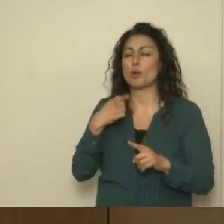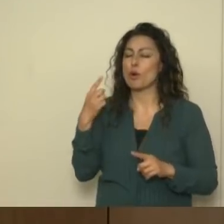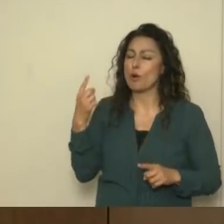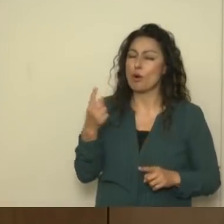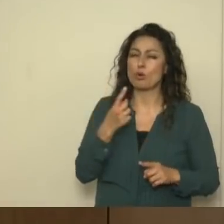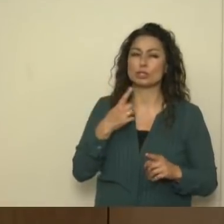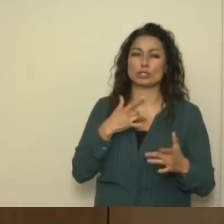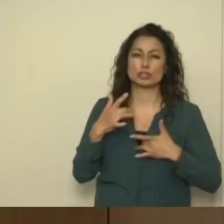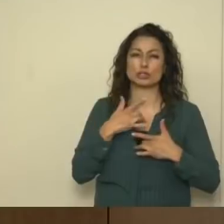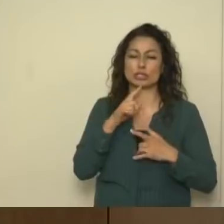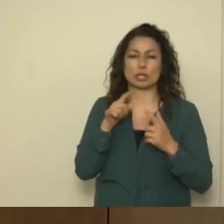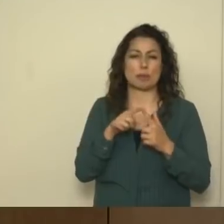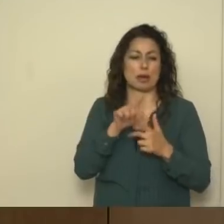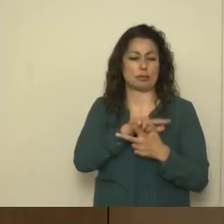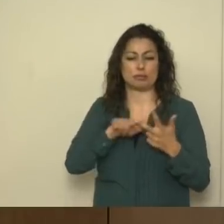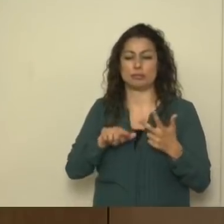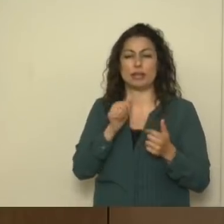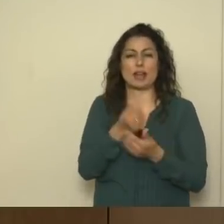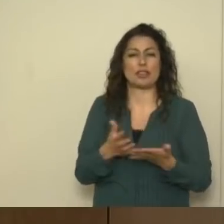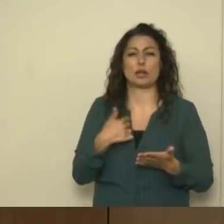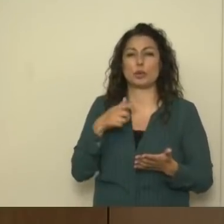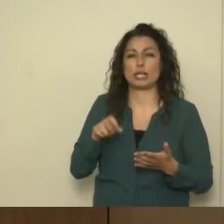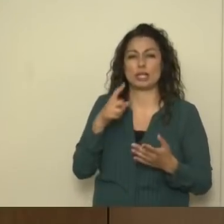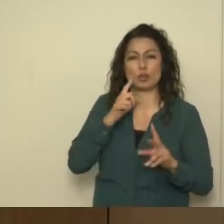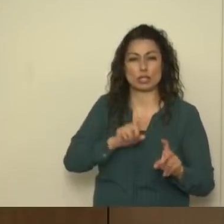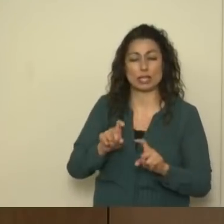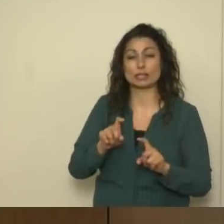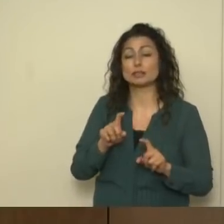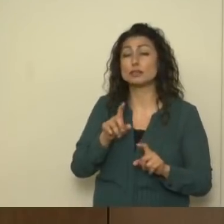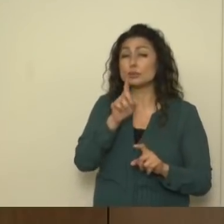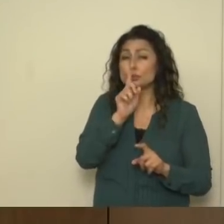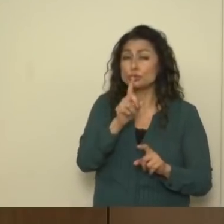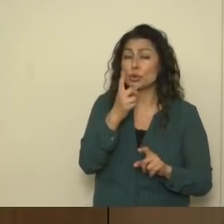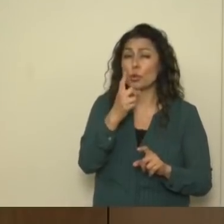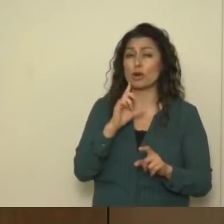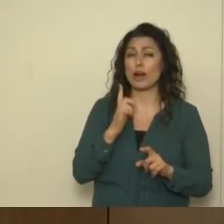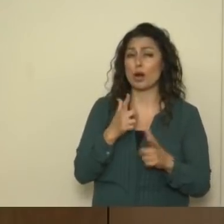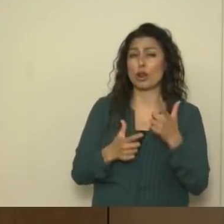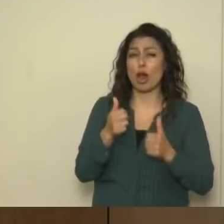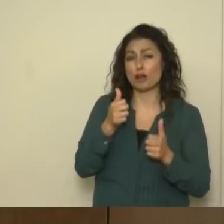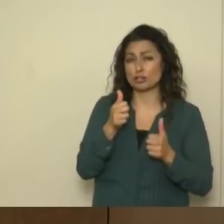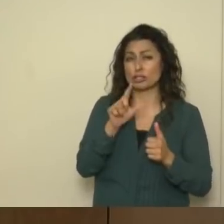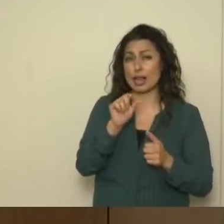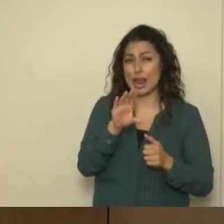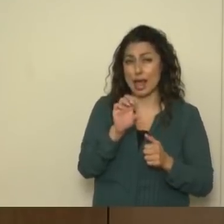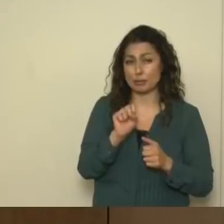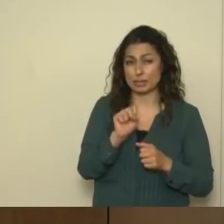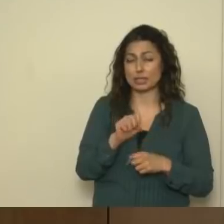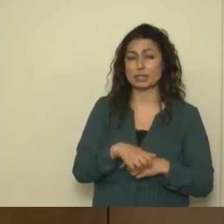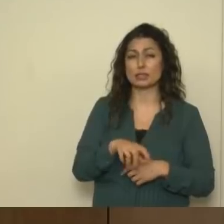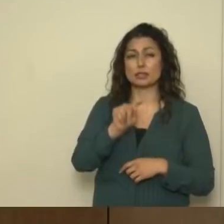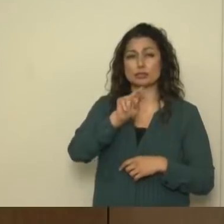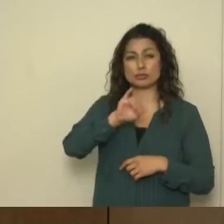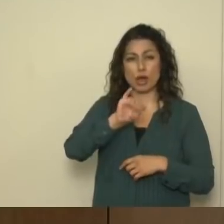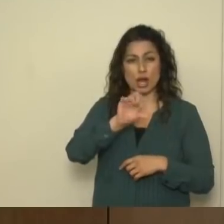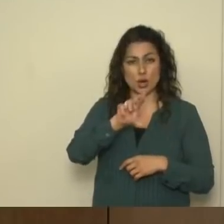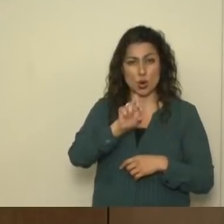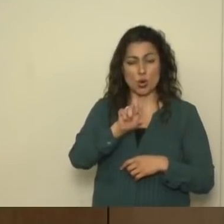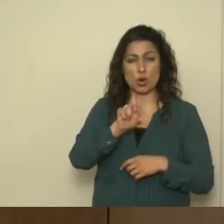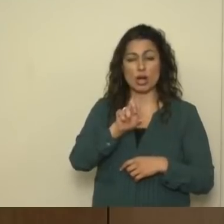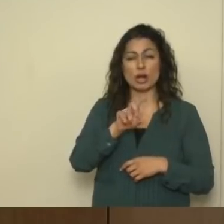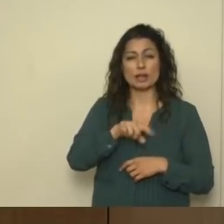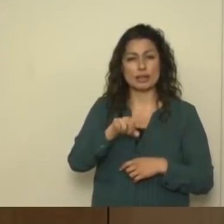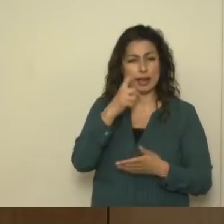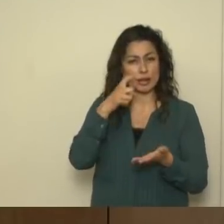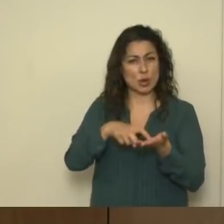and the commodities. It is true that one of our largest labs, Tricor, was seeing that these